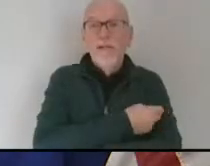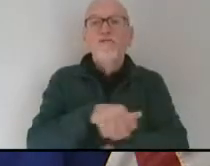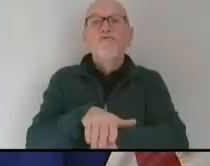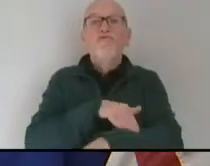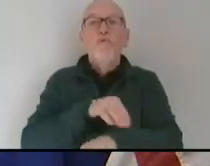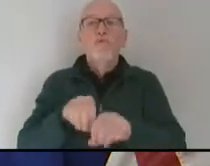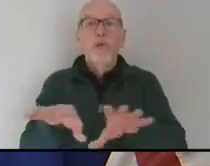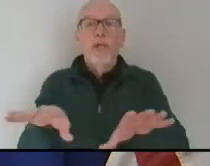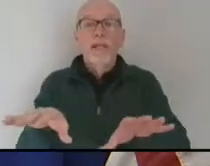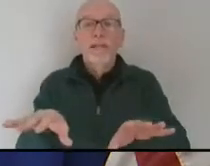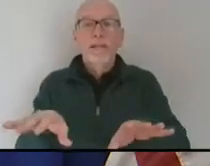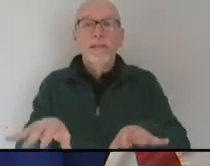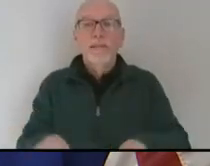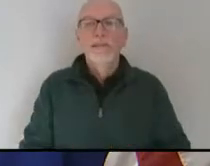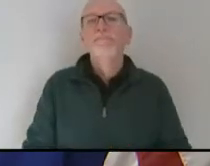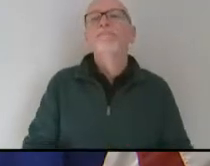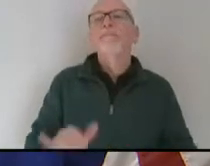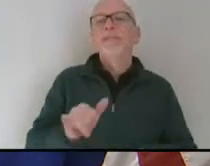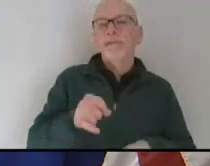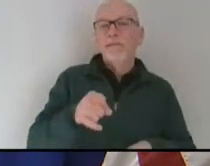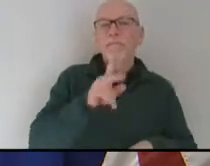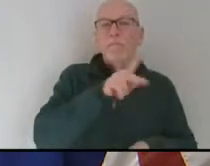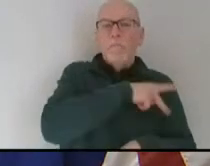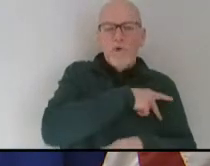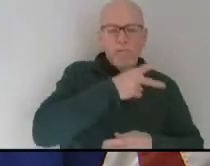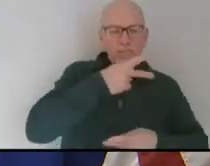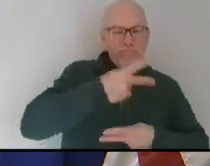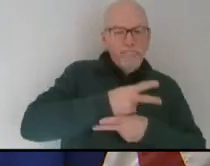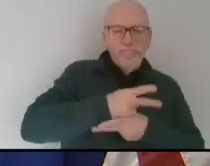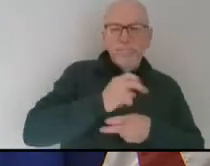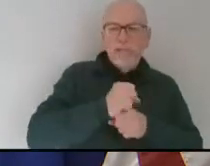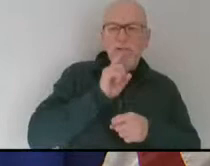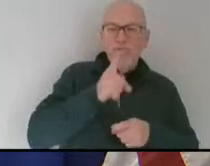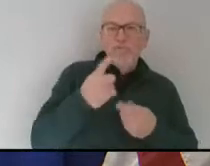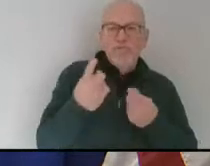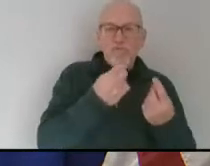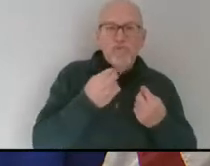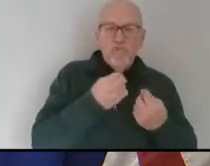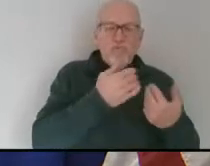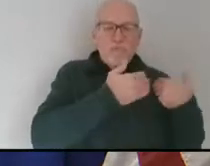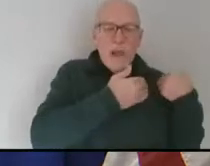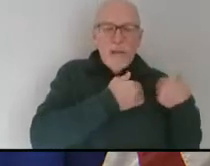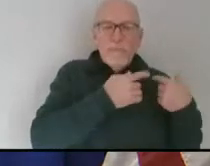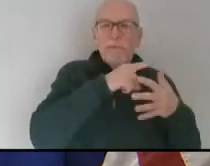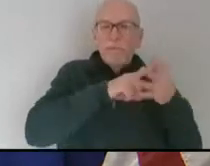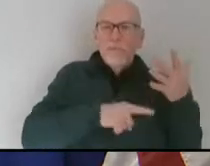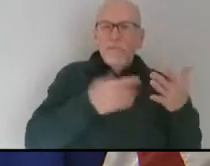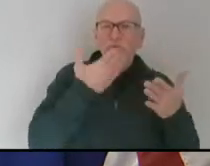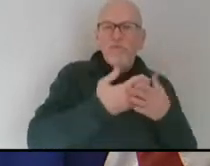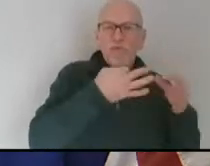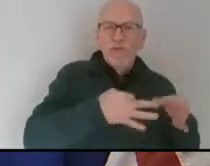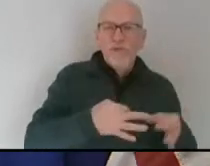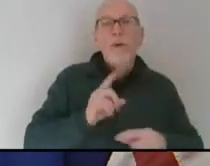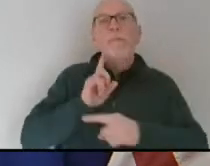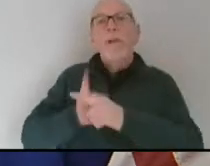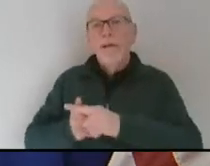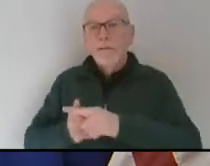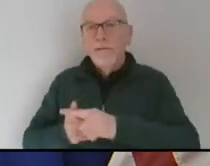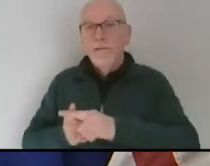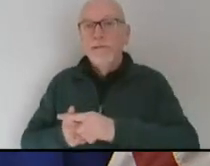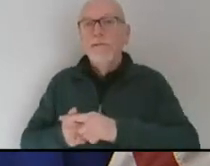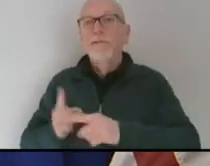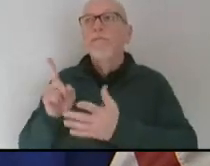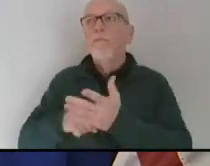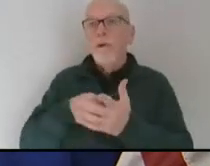spread. So those 2 things, your personal decisions that you're making out there, personal responsibility and decisions, and then what we're